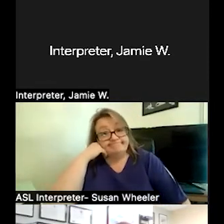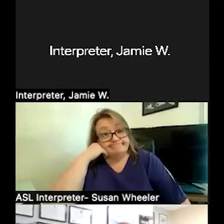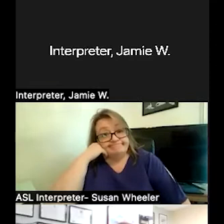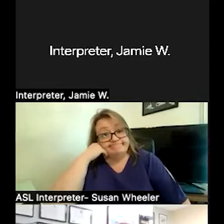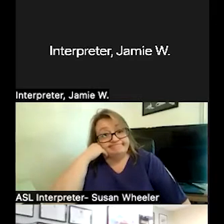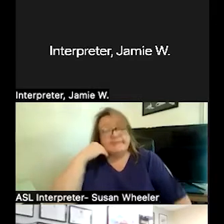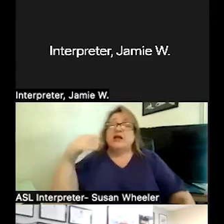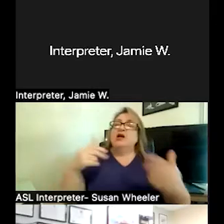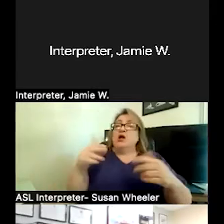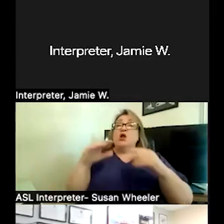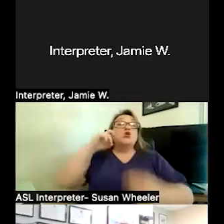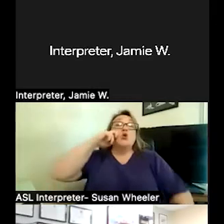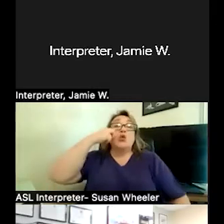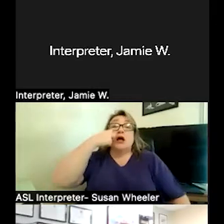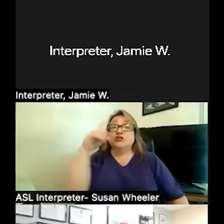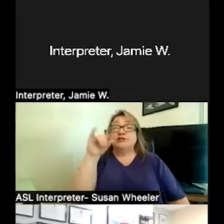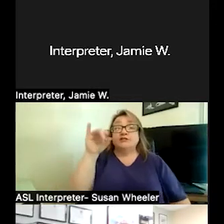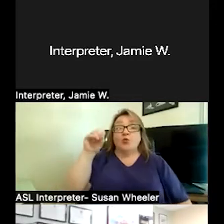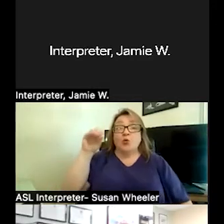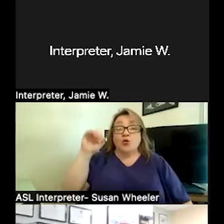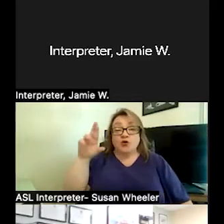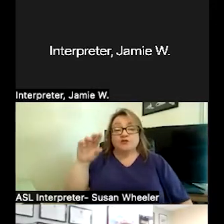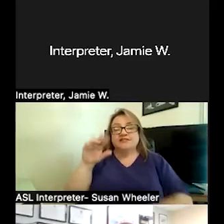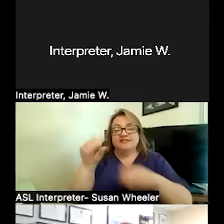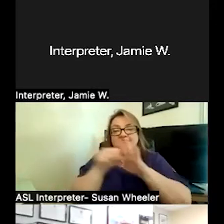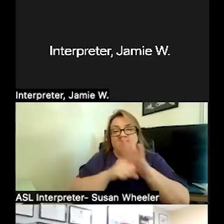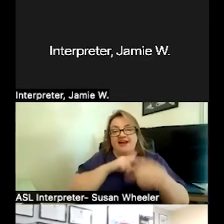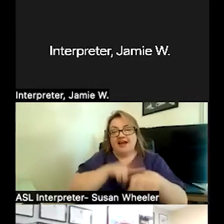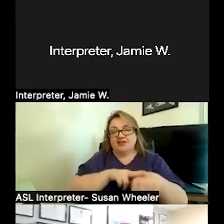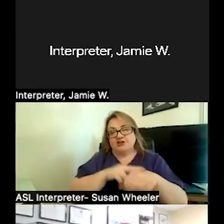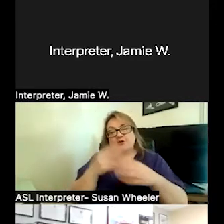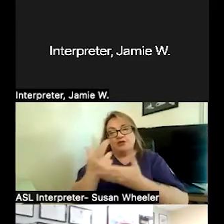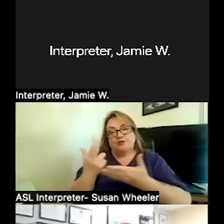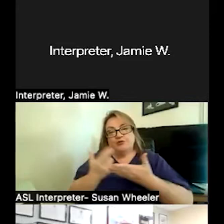Okay, neurological disorders, state and national resources.